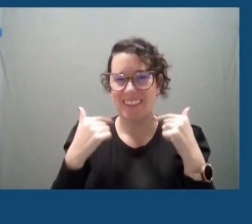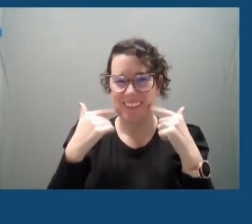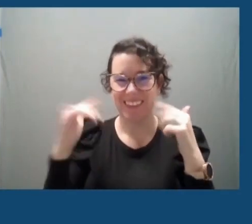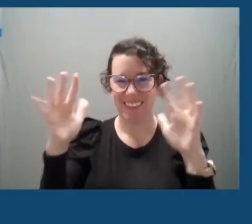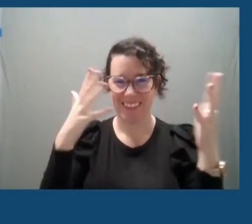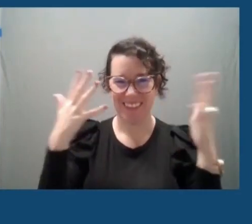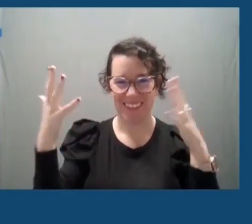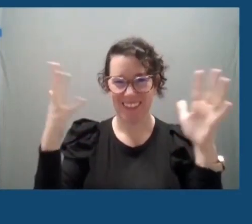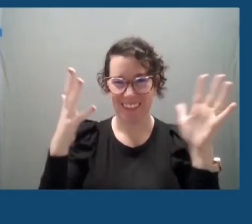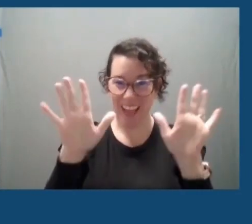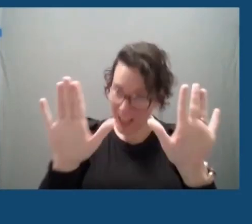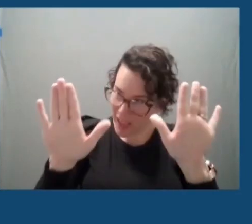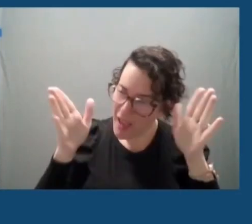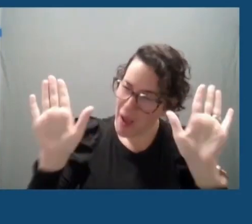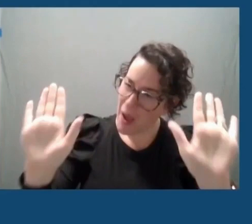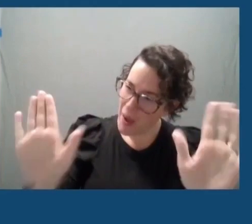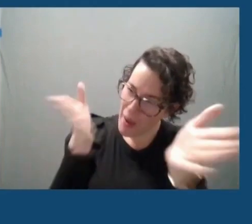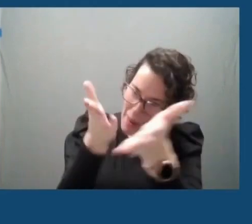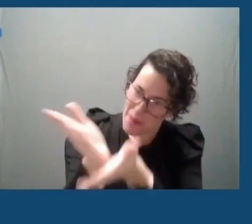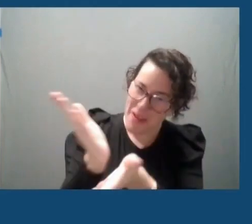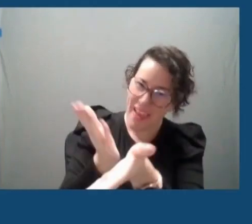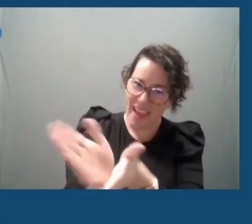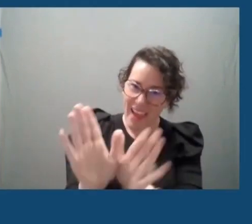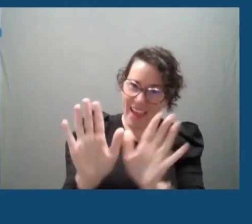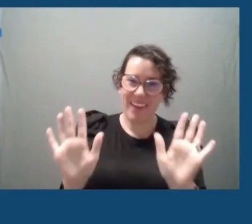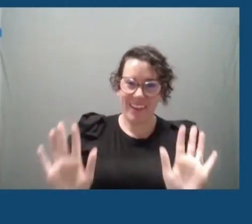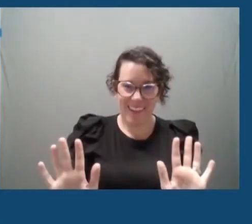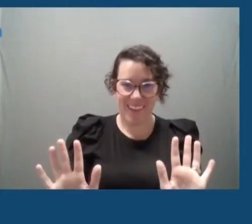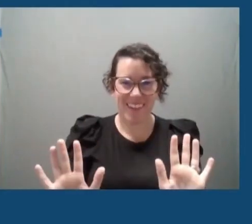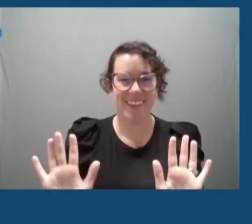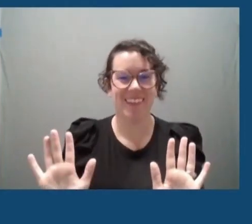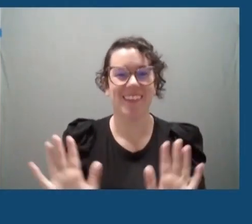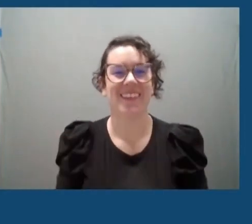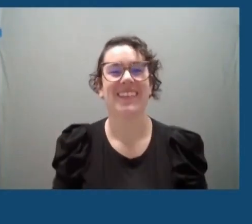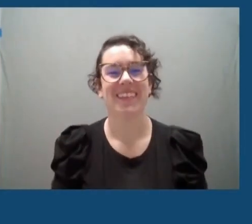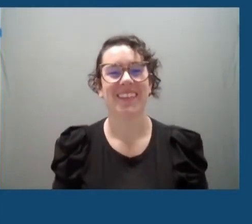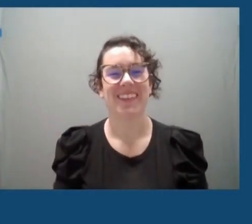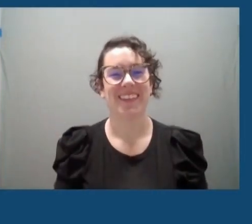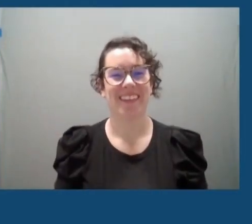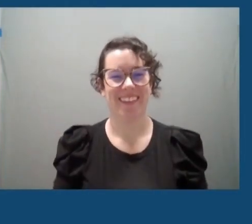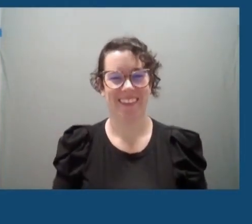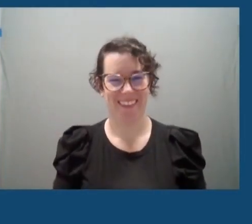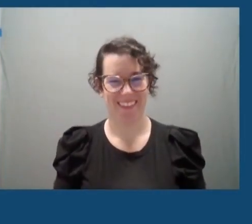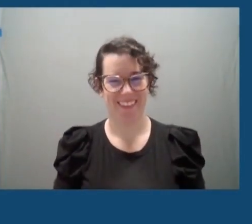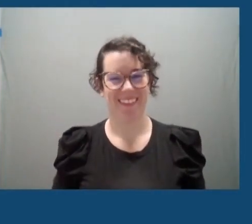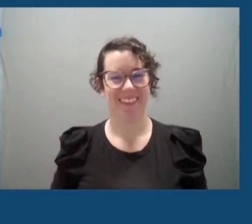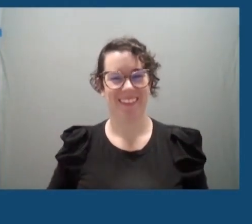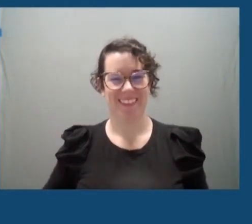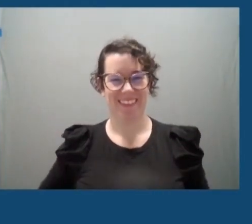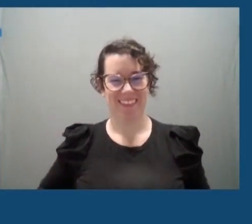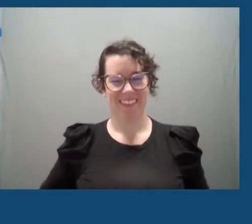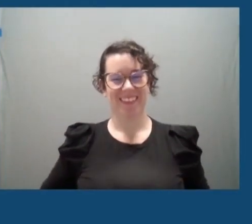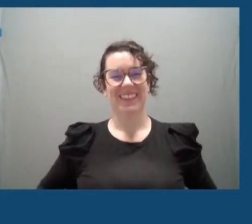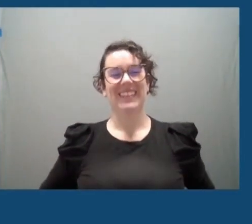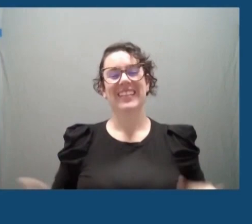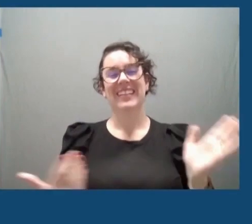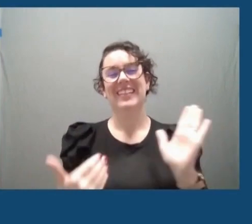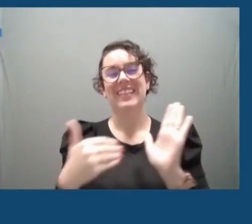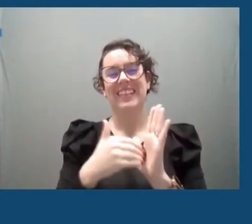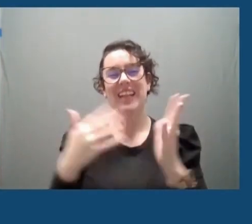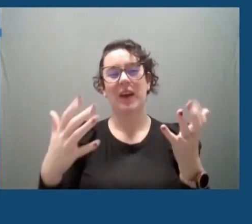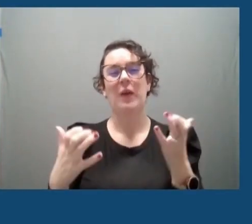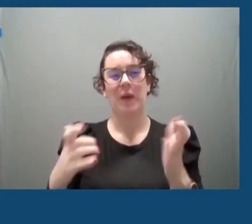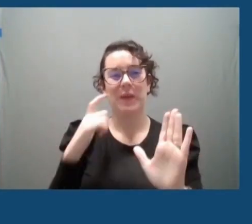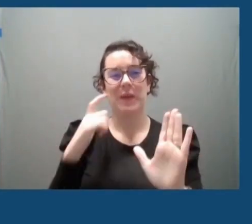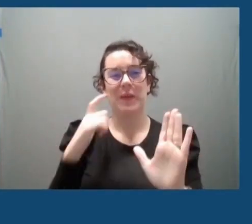Speaker Carl Hasty. They're going to be going through a bunch of the dignitaries that are in the room right now, including members of the State Court